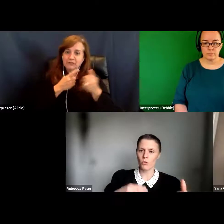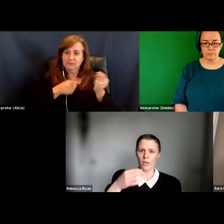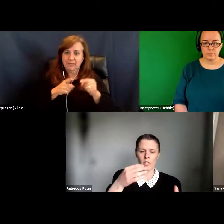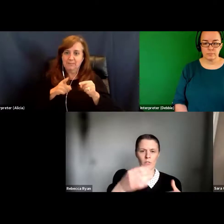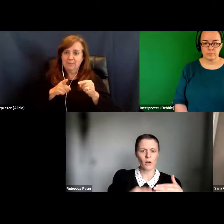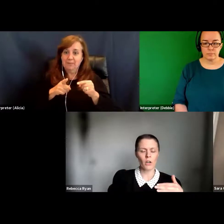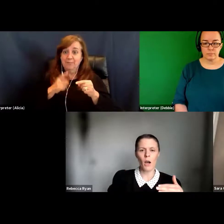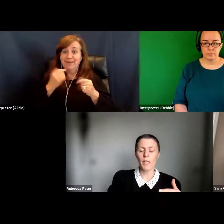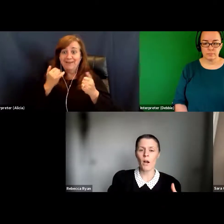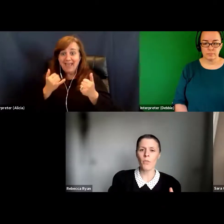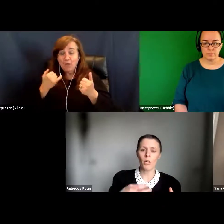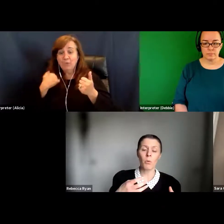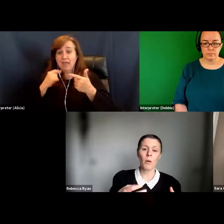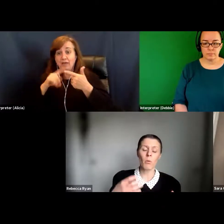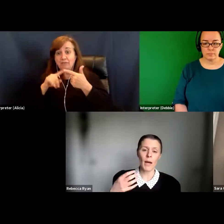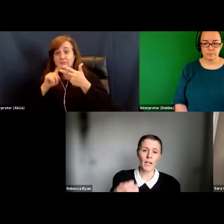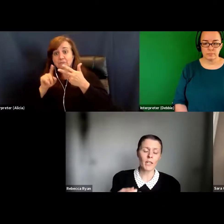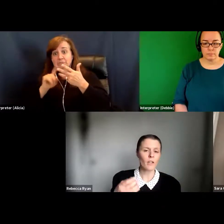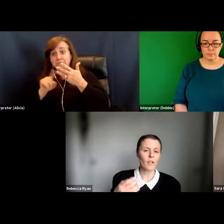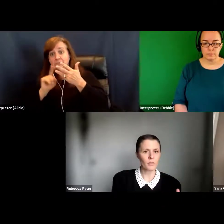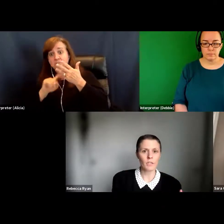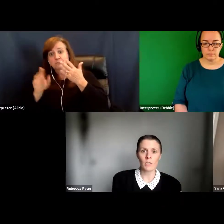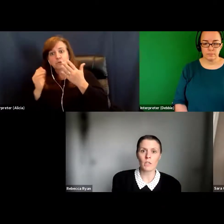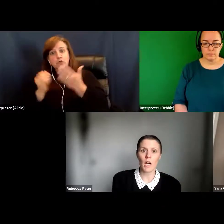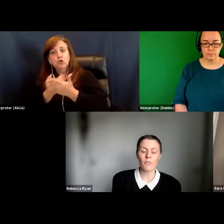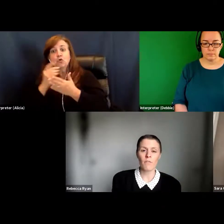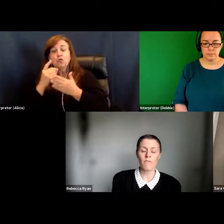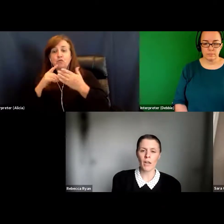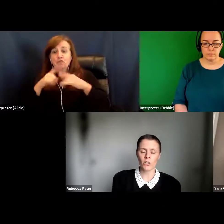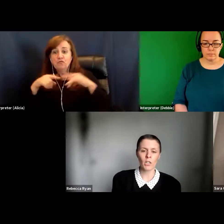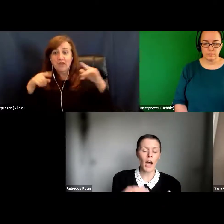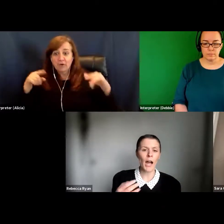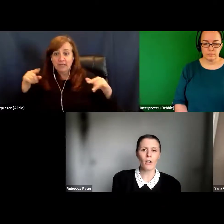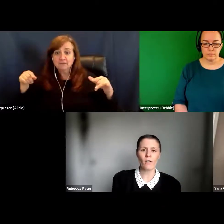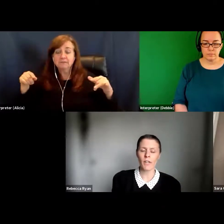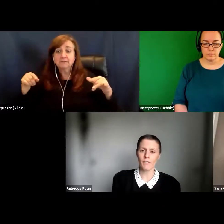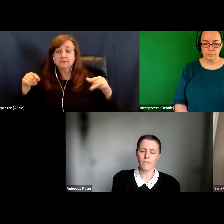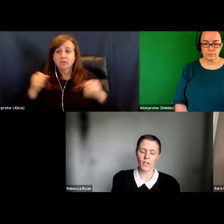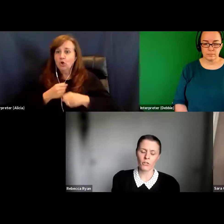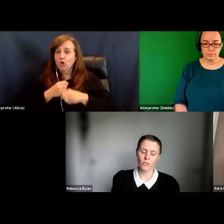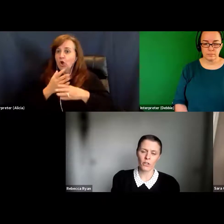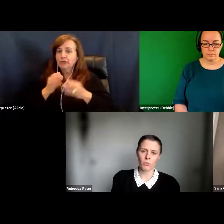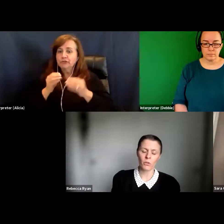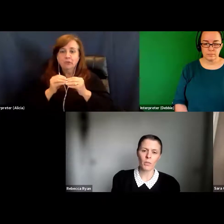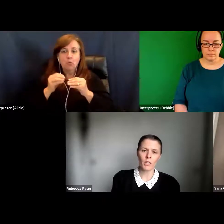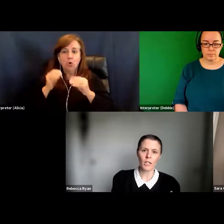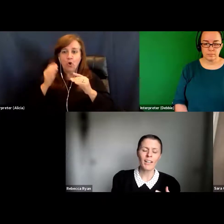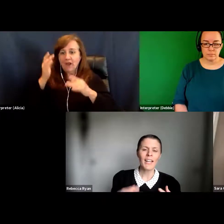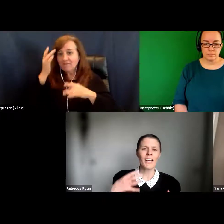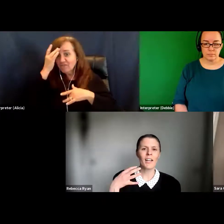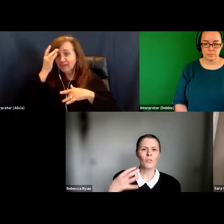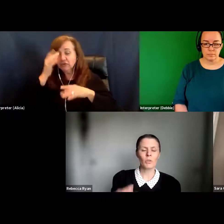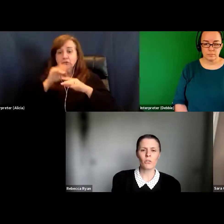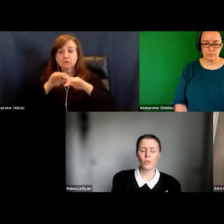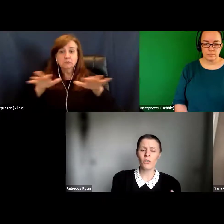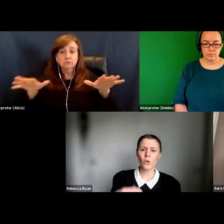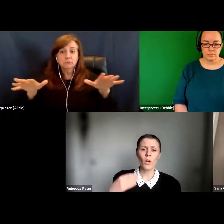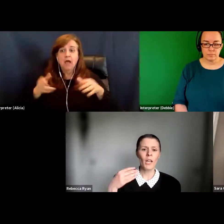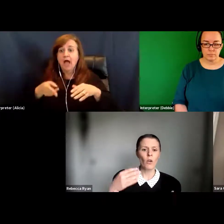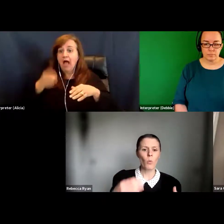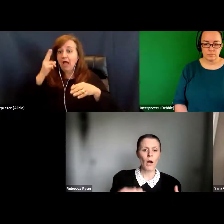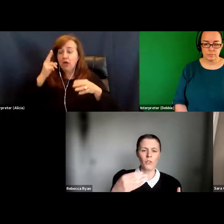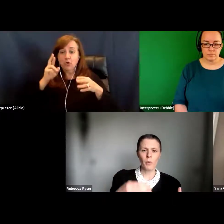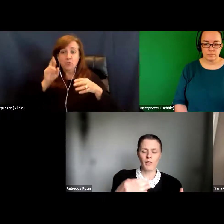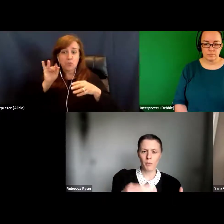got some new variants that are coming out that are problematic and causing a lot of infection, a higher rate of infection and transmissibility. And that's what it's doing. And